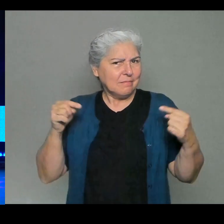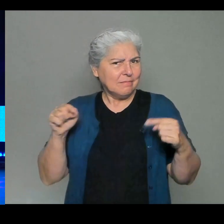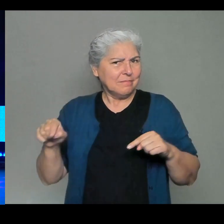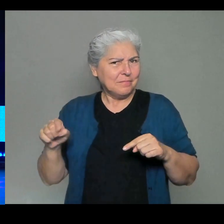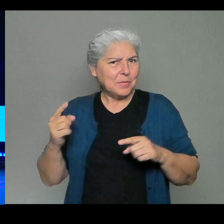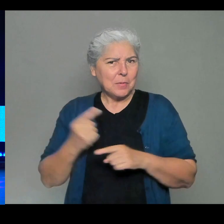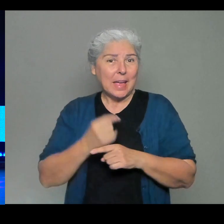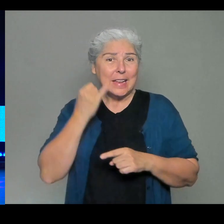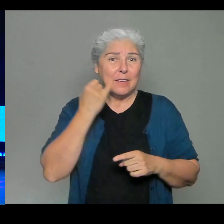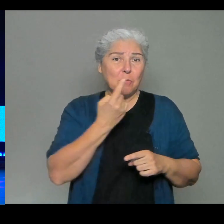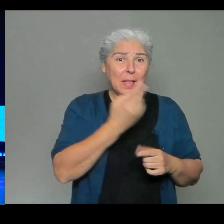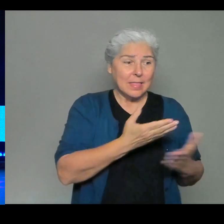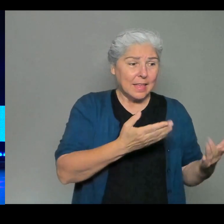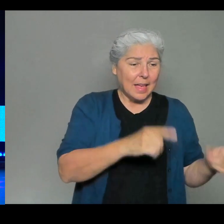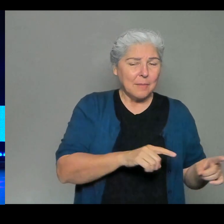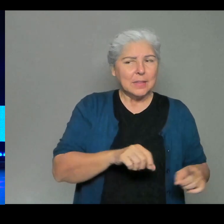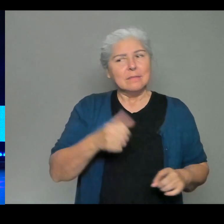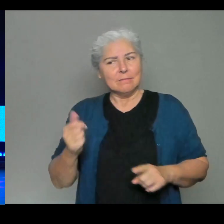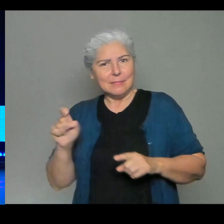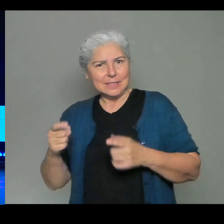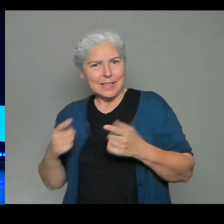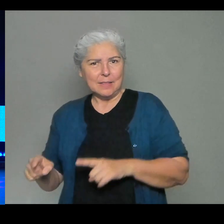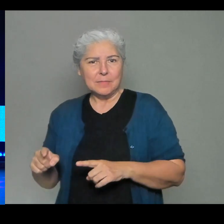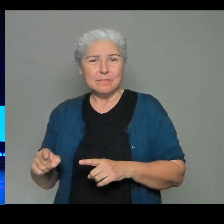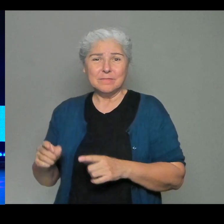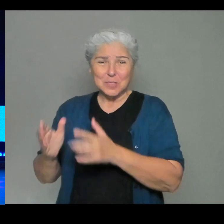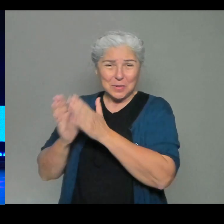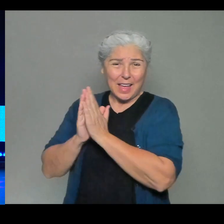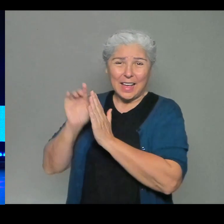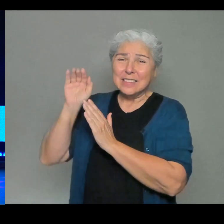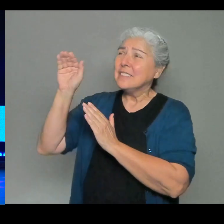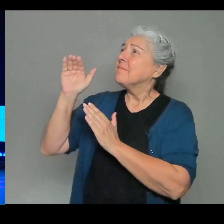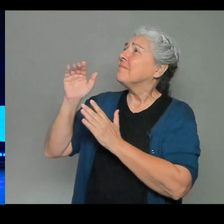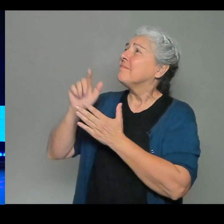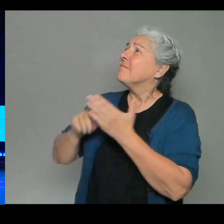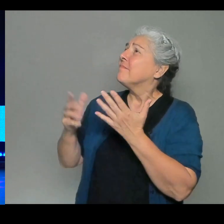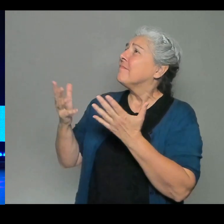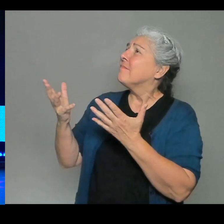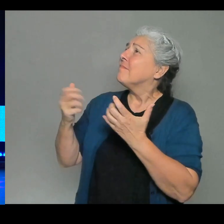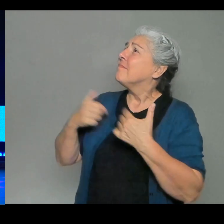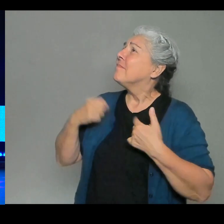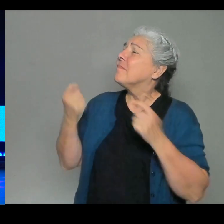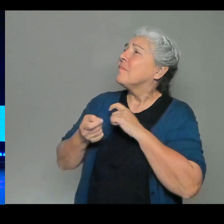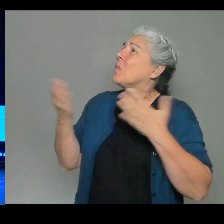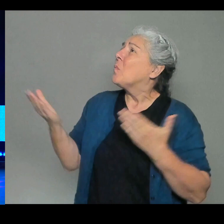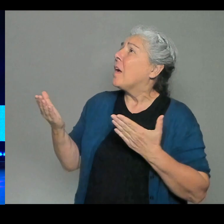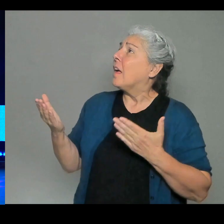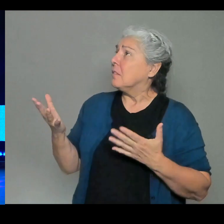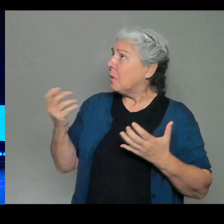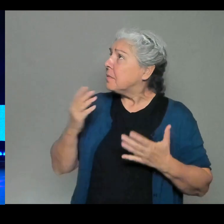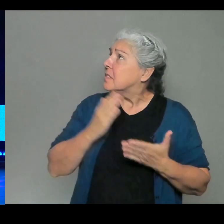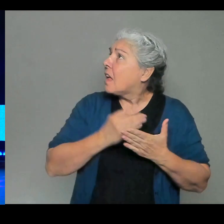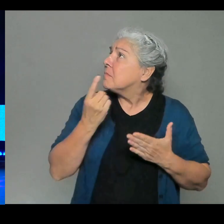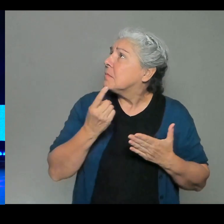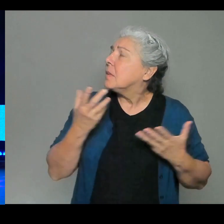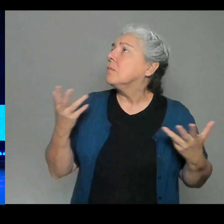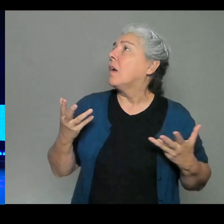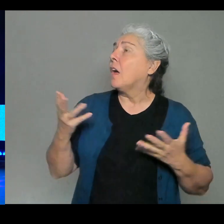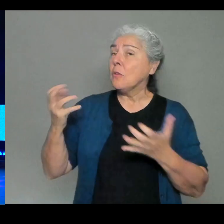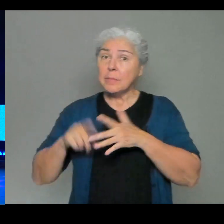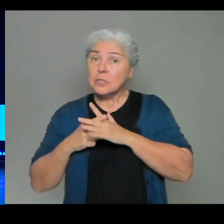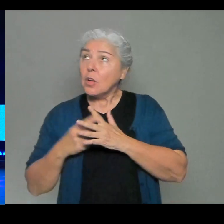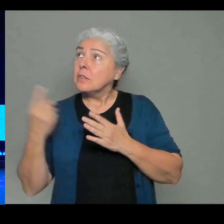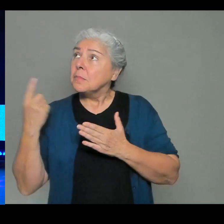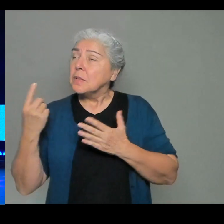way. So if you do one, the other has to happen. So ask God, what do you want me to change? And what do you want me to start doing? What do you want me to stop